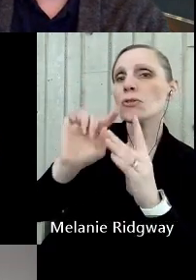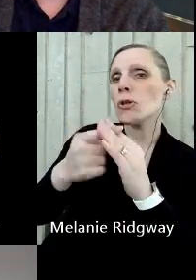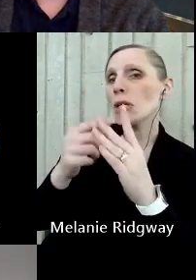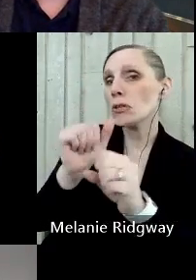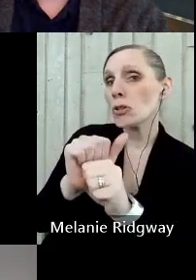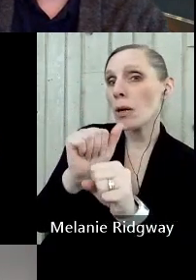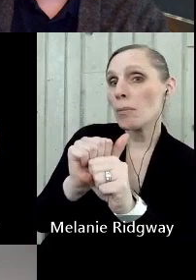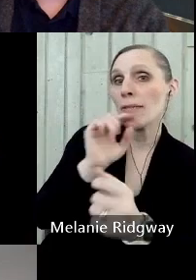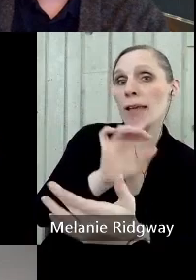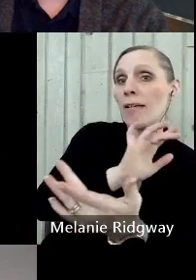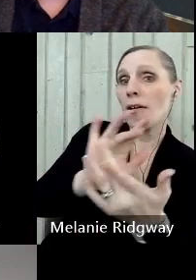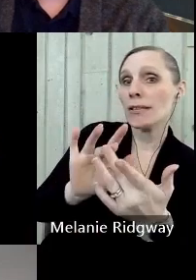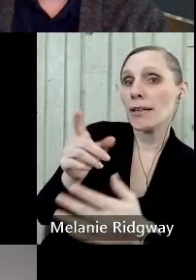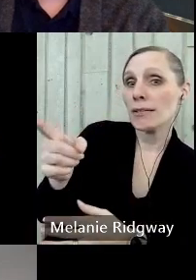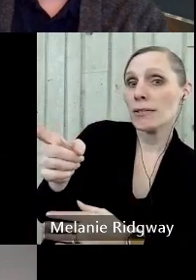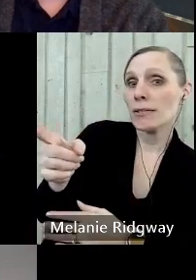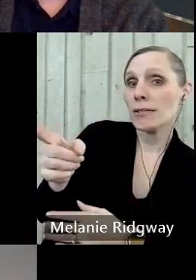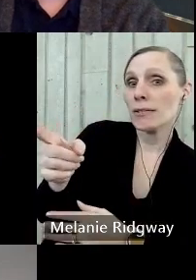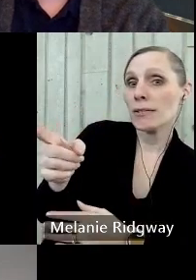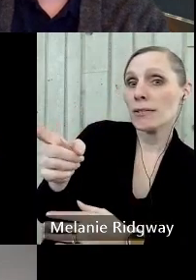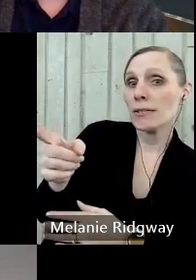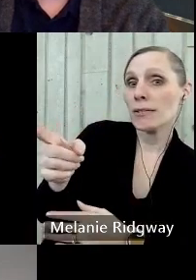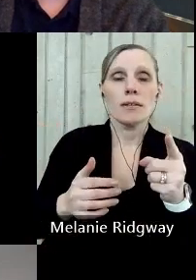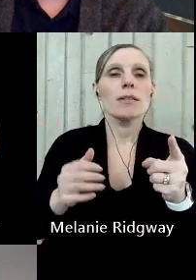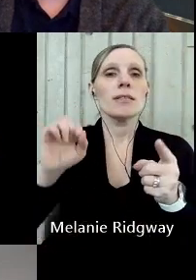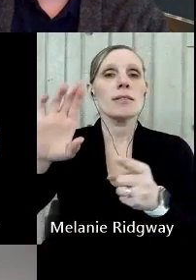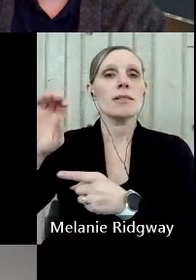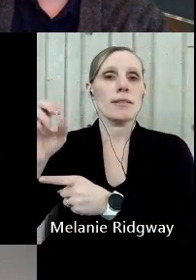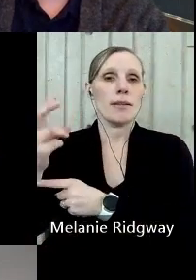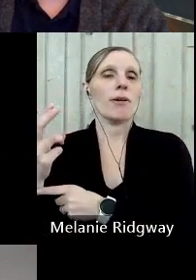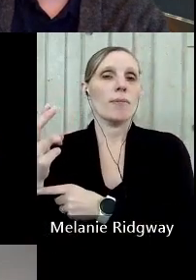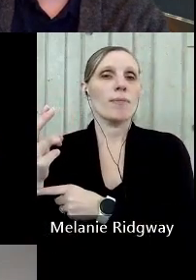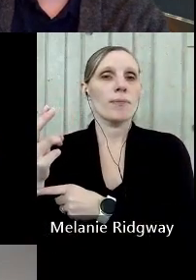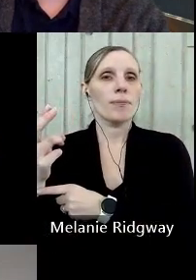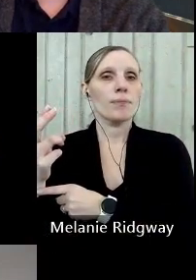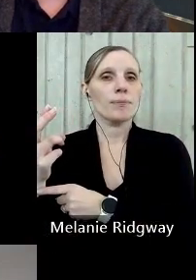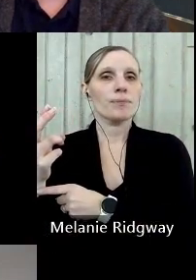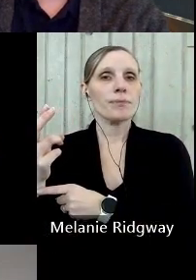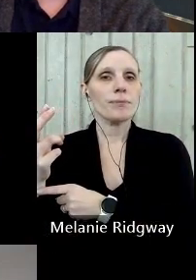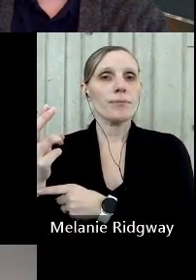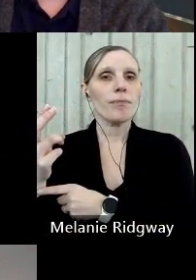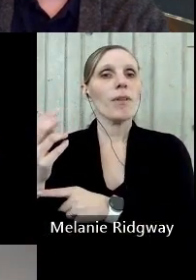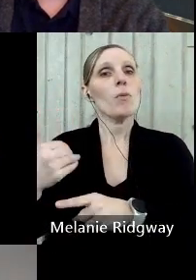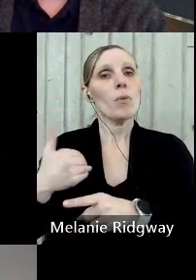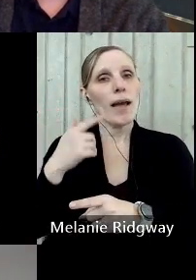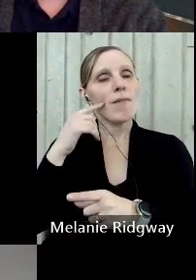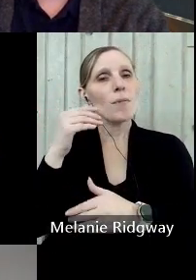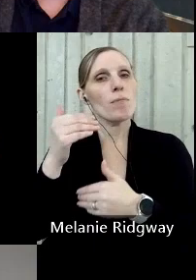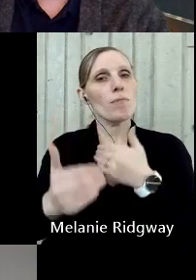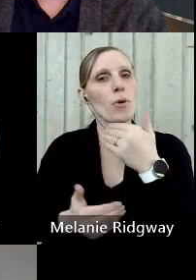We've created the process so that so if you